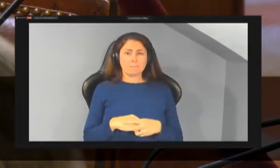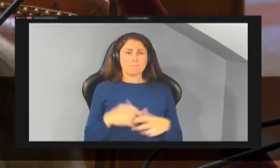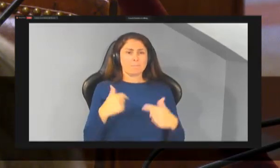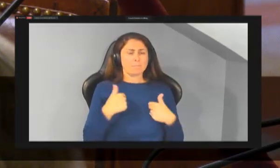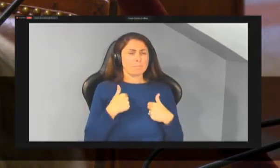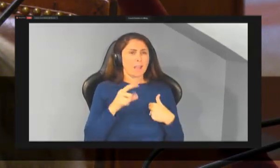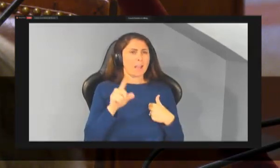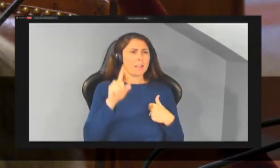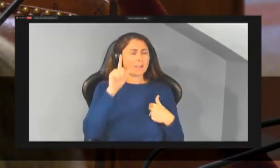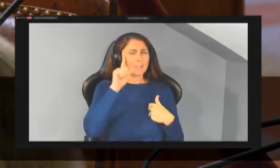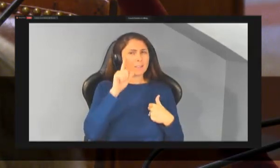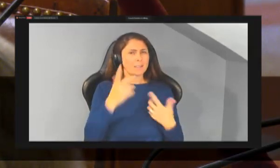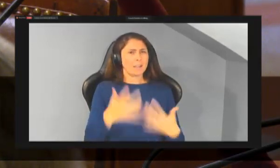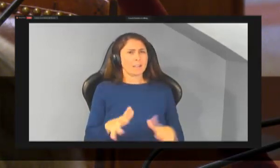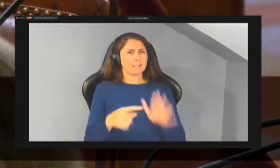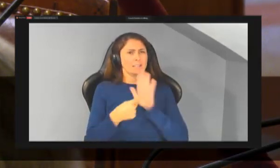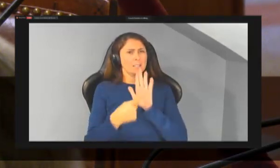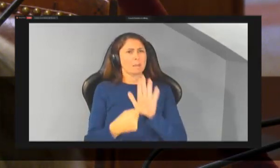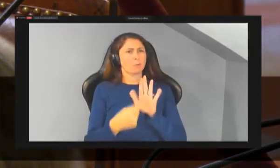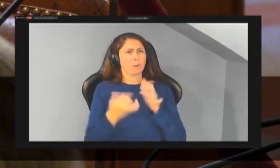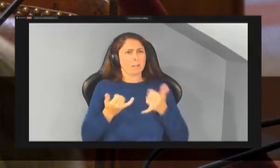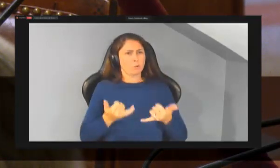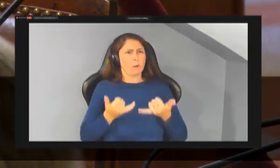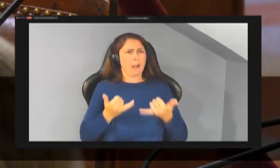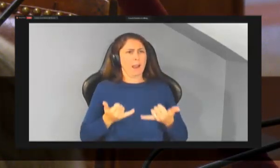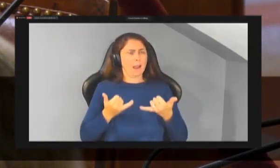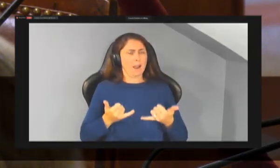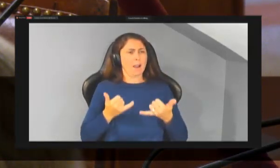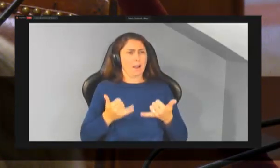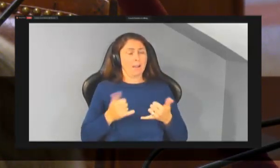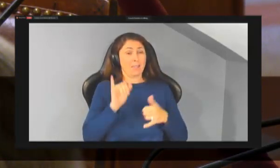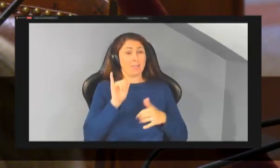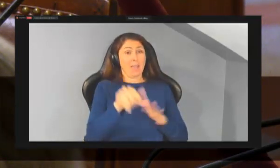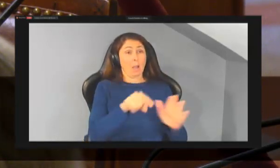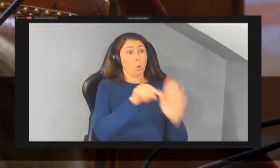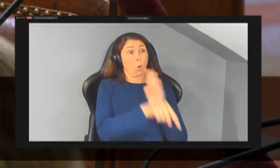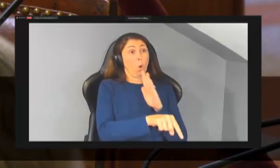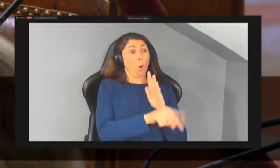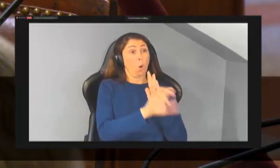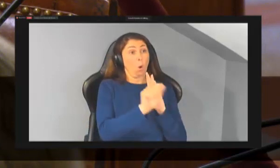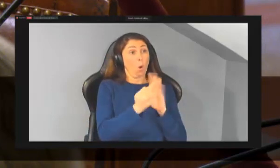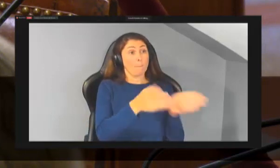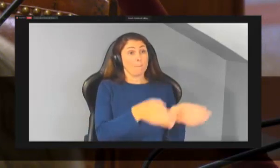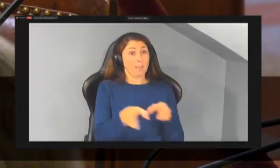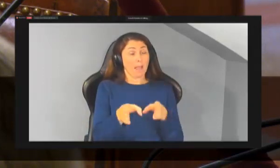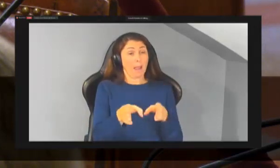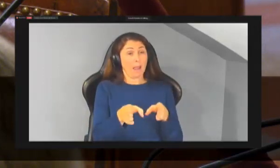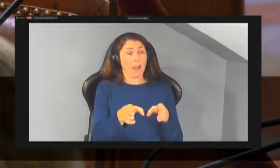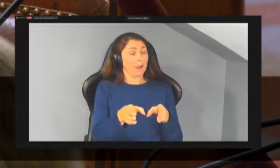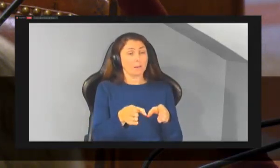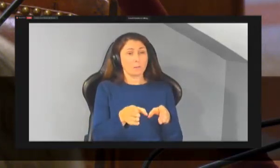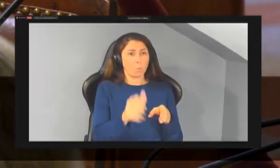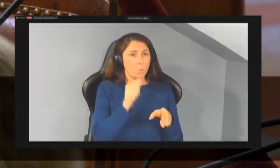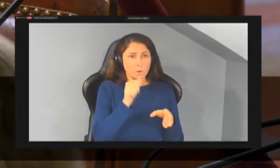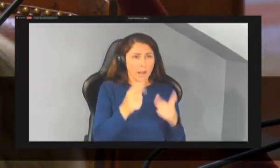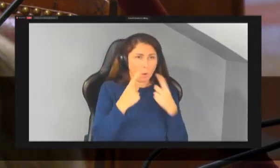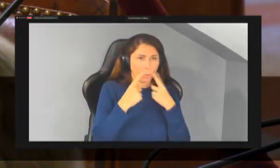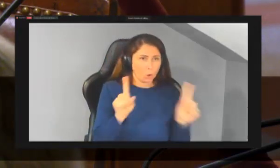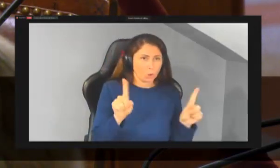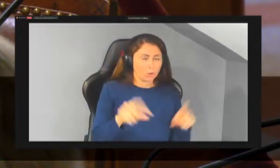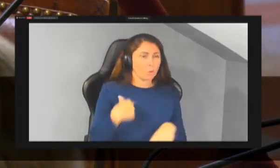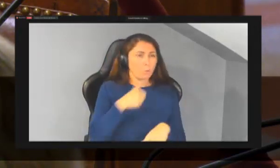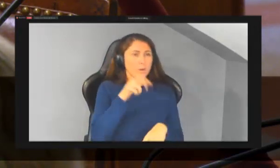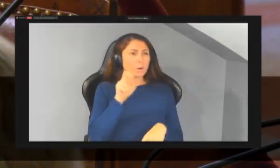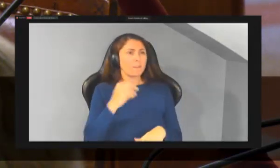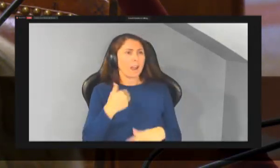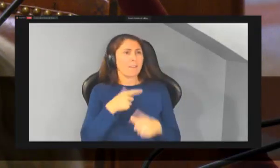been demonstrated today that the call plan that we have will certainly not work. We don't even have answers to